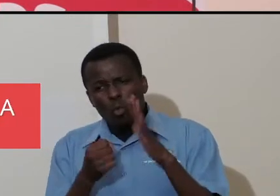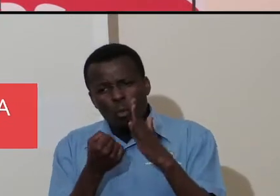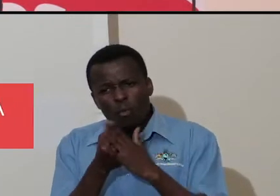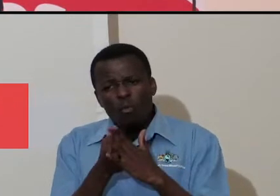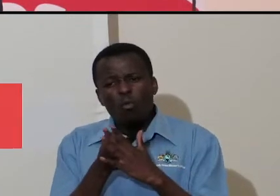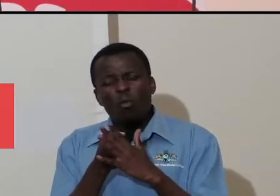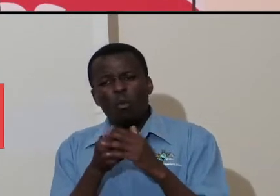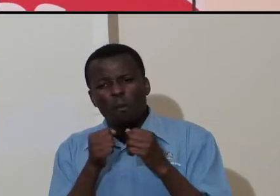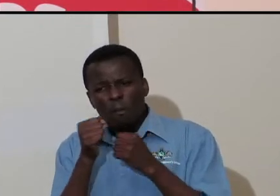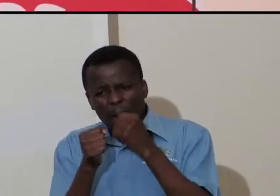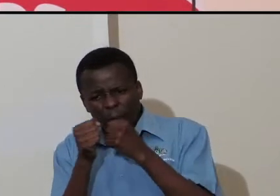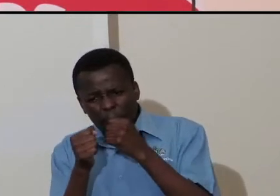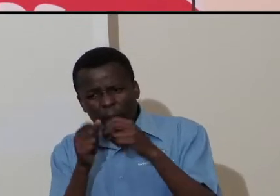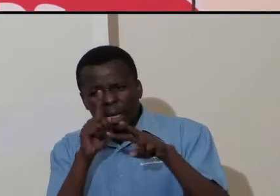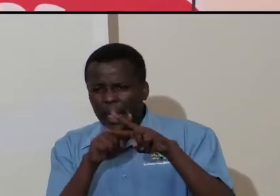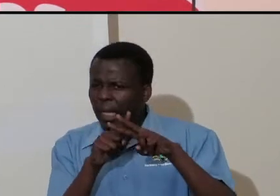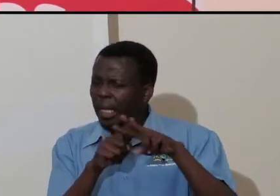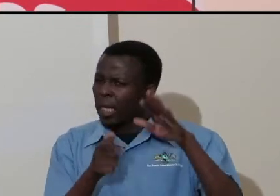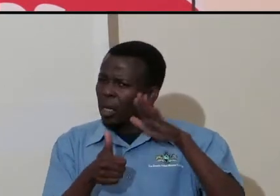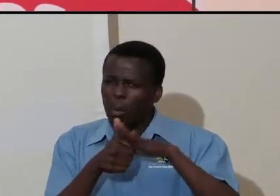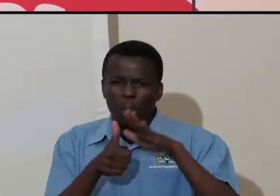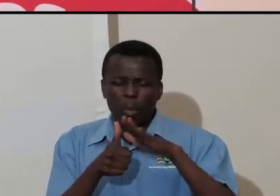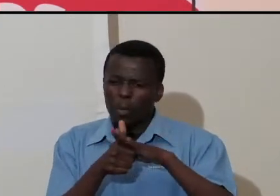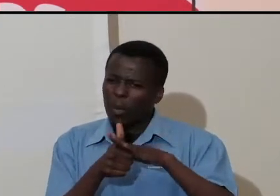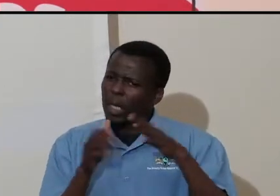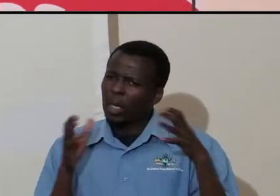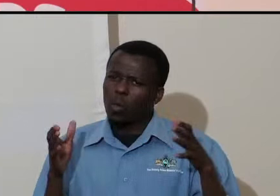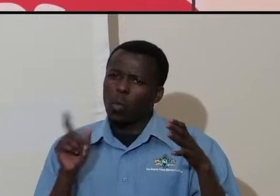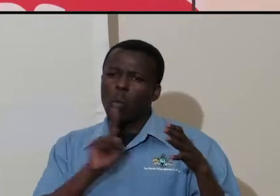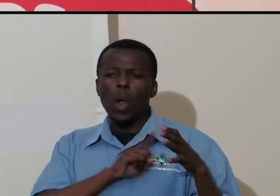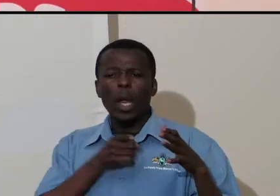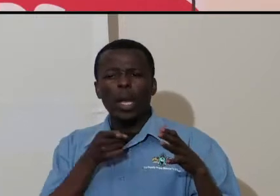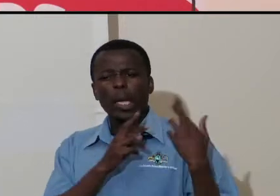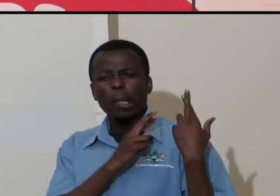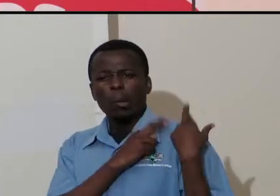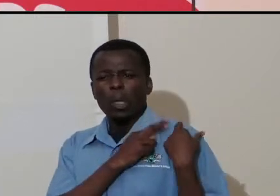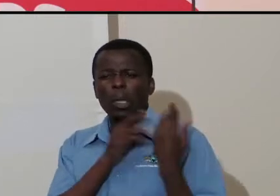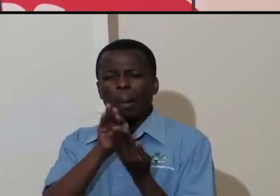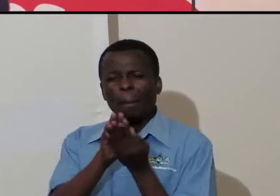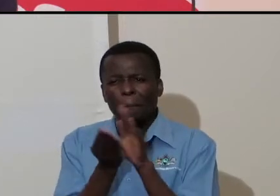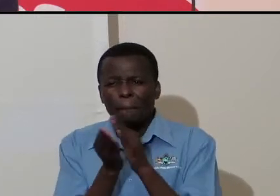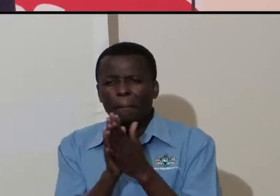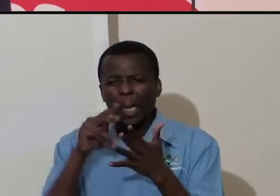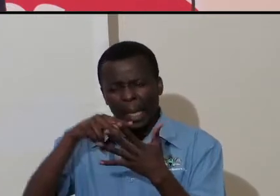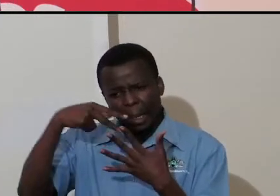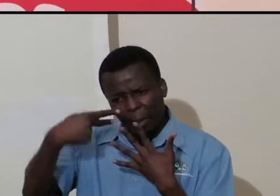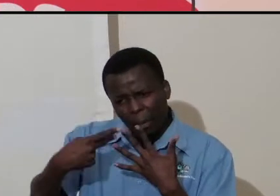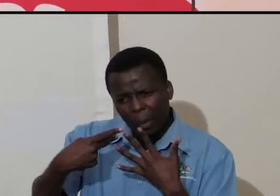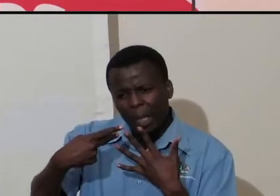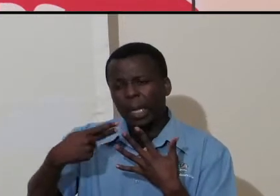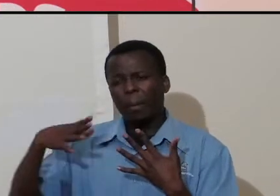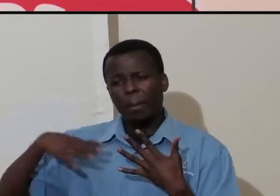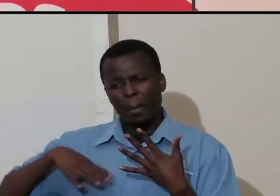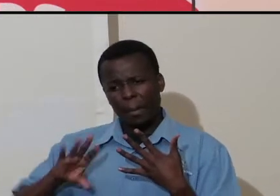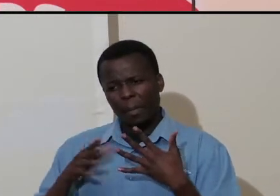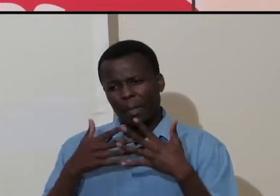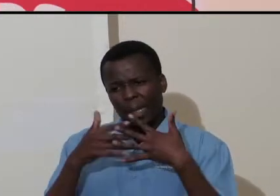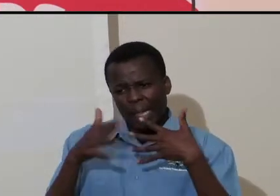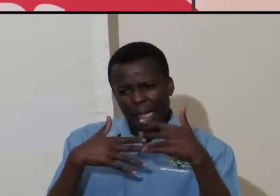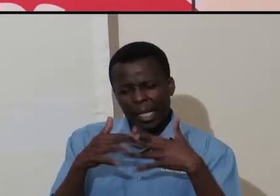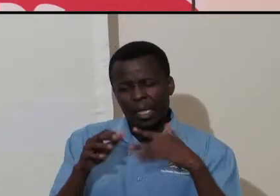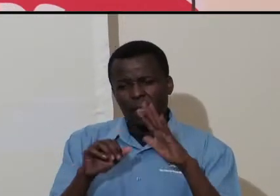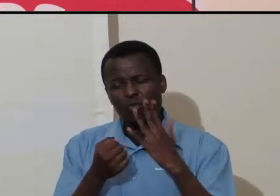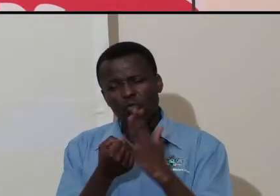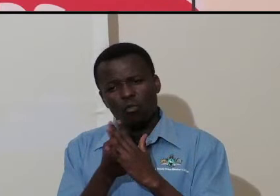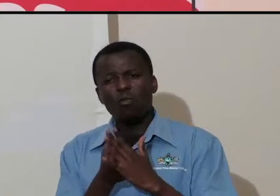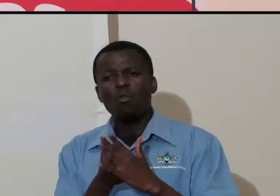financing, improving HIV and AIDS programming, and advancing human rights and human dignity.